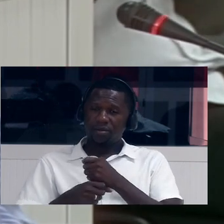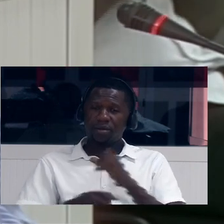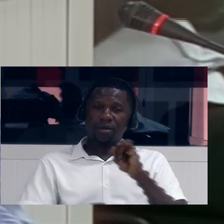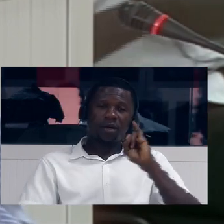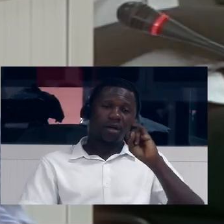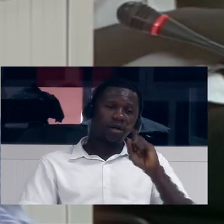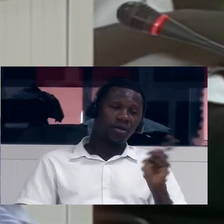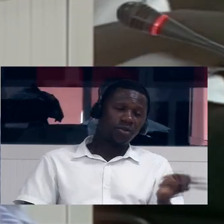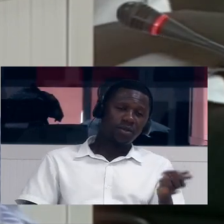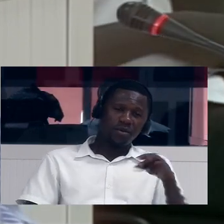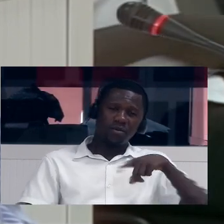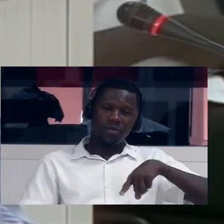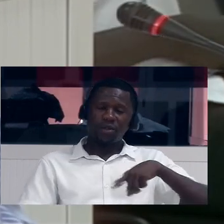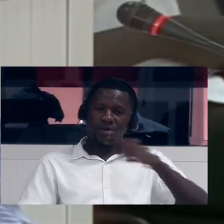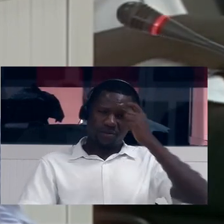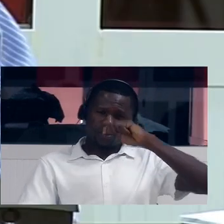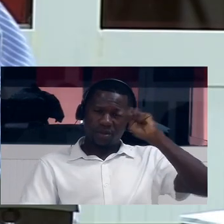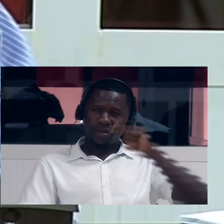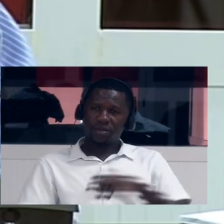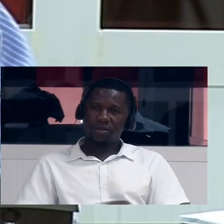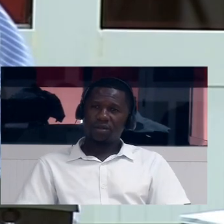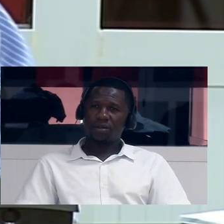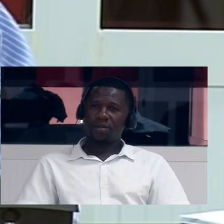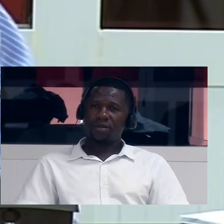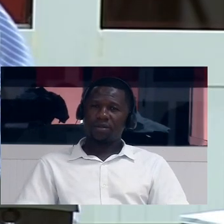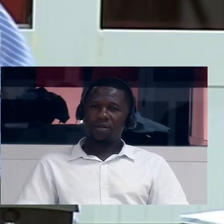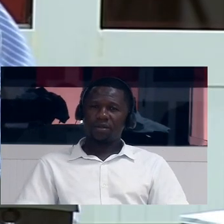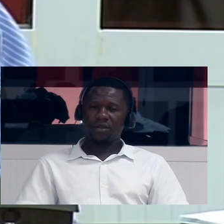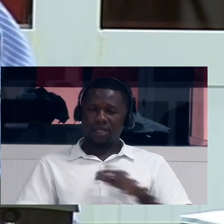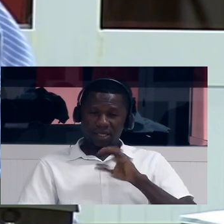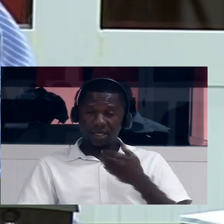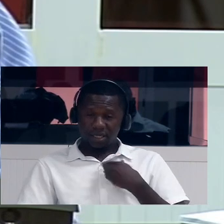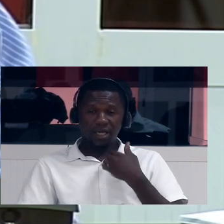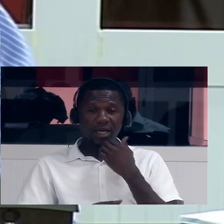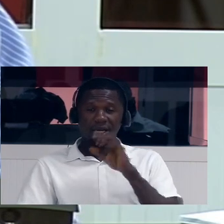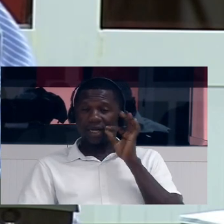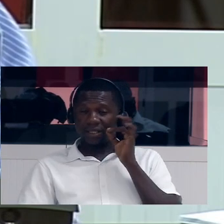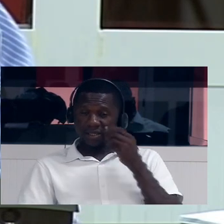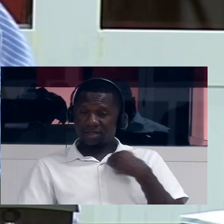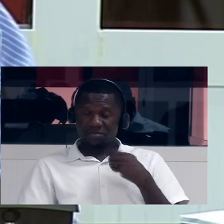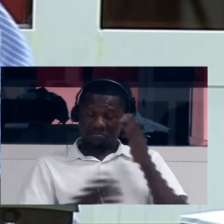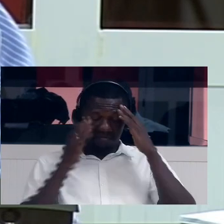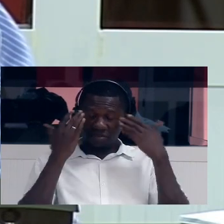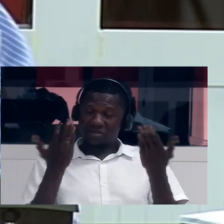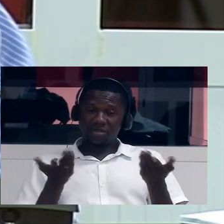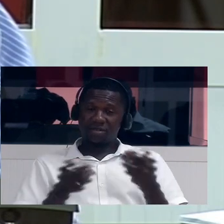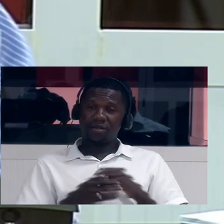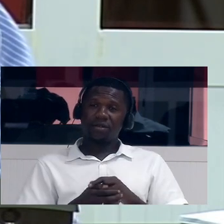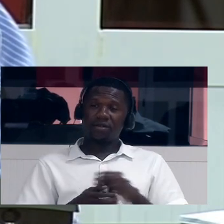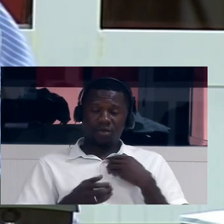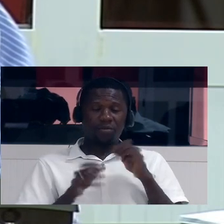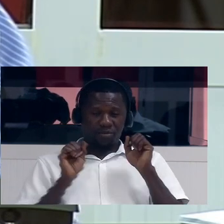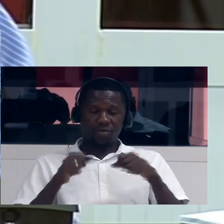How did that happen? Can I answer that? I doubt it. You should be able to tell us your